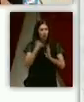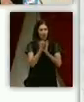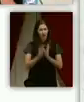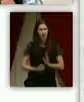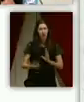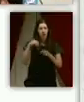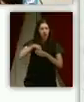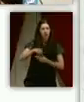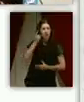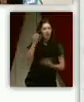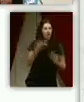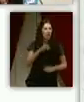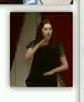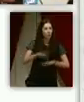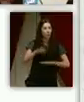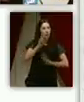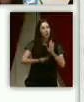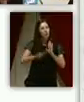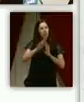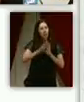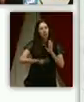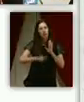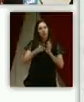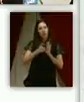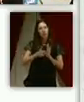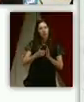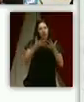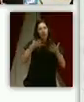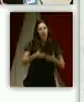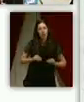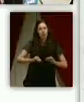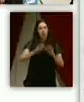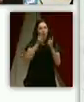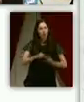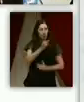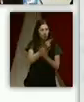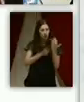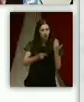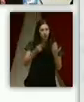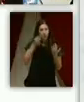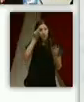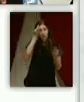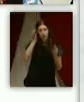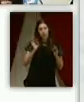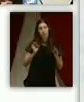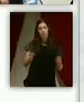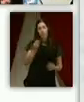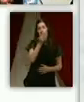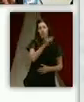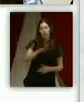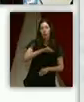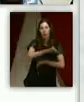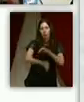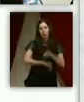standard icons and symbols, which have to meet the regulation and comply with it.